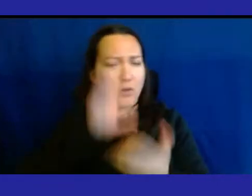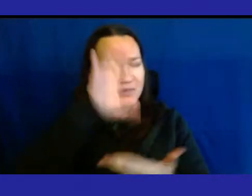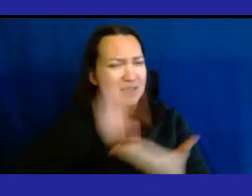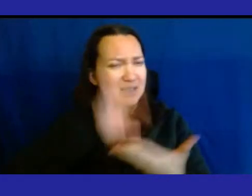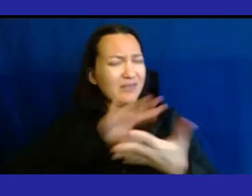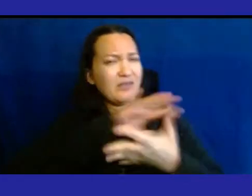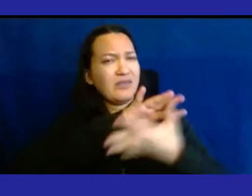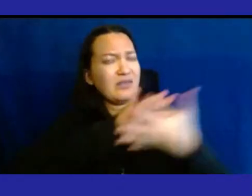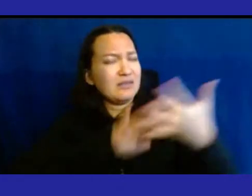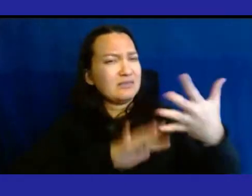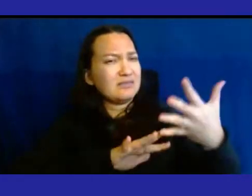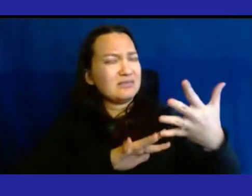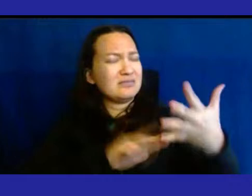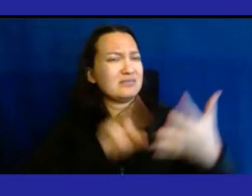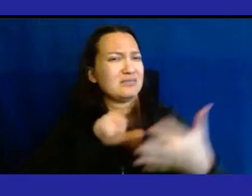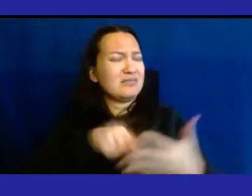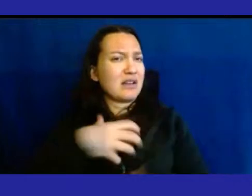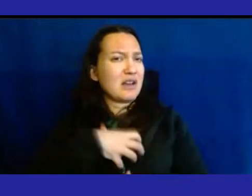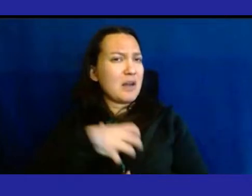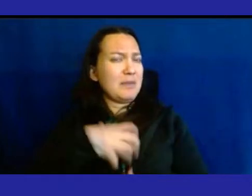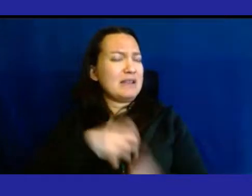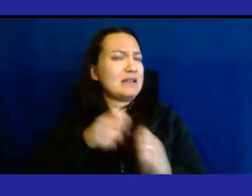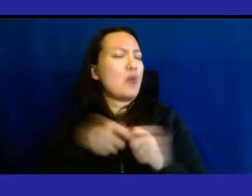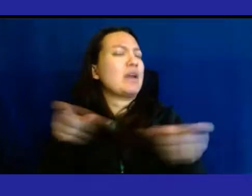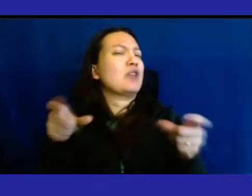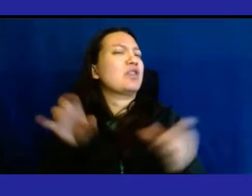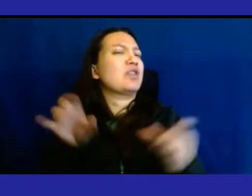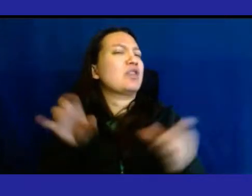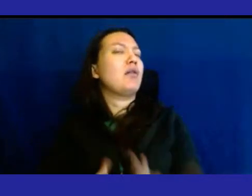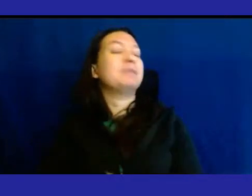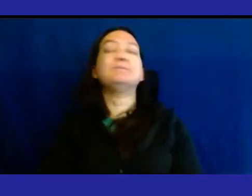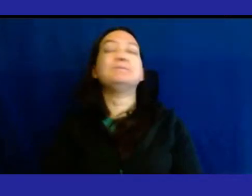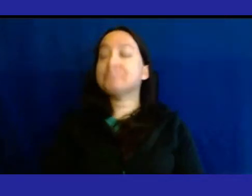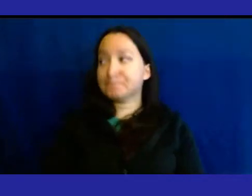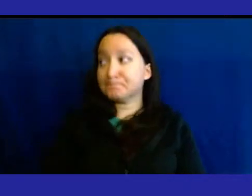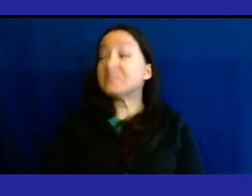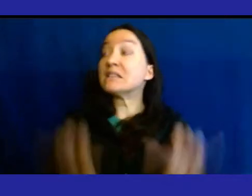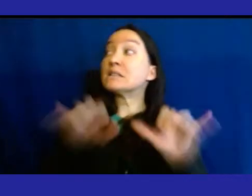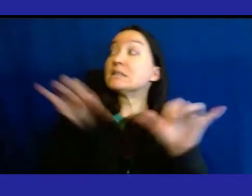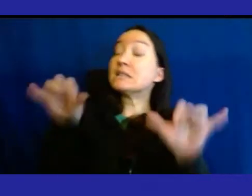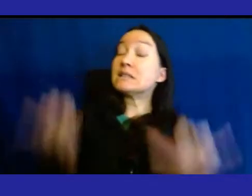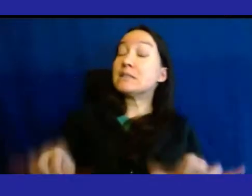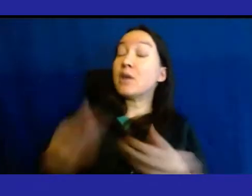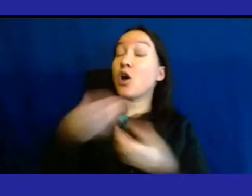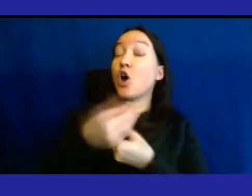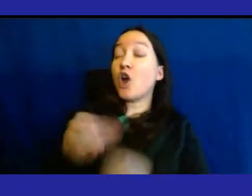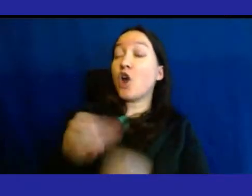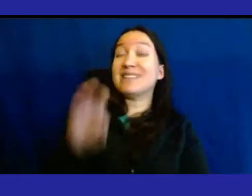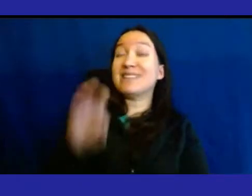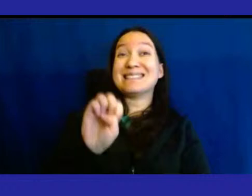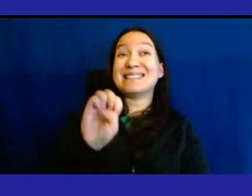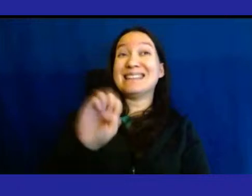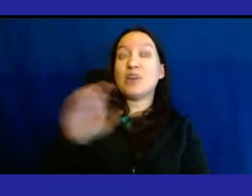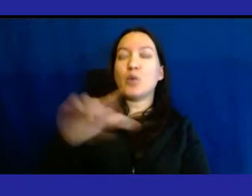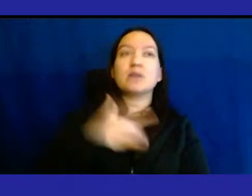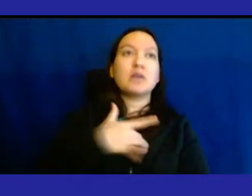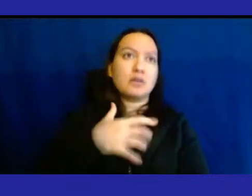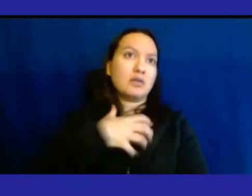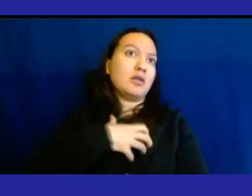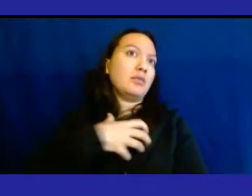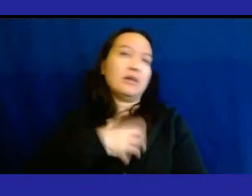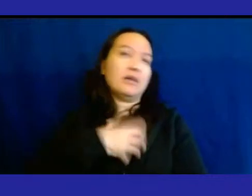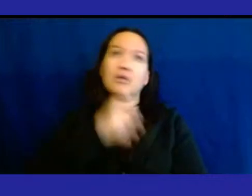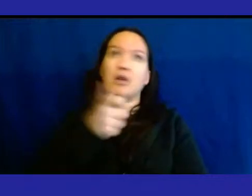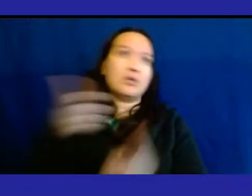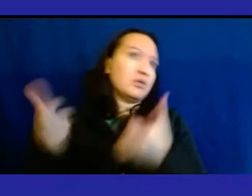those kinds of complaints should be best handled? Well, the system, the Office of EEO does often receive complaints that don't fall under